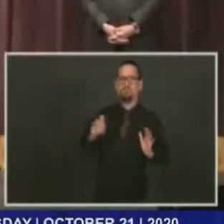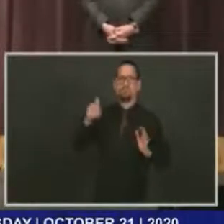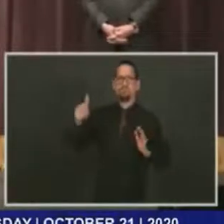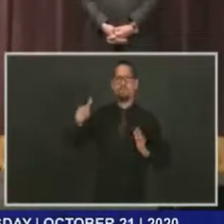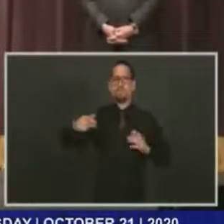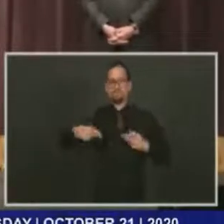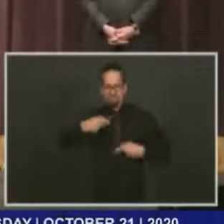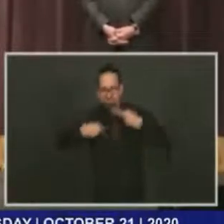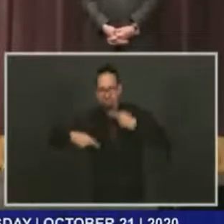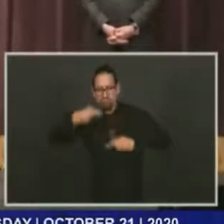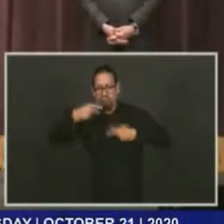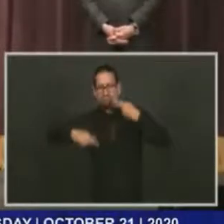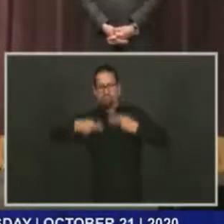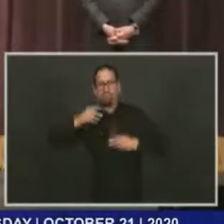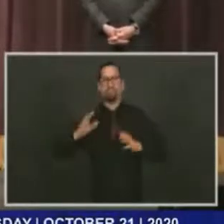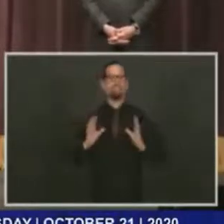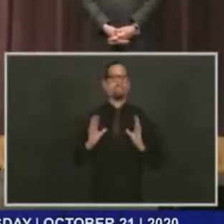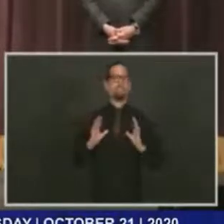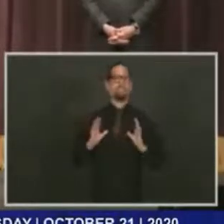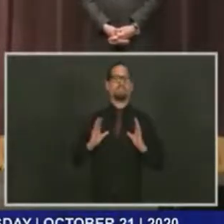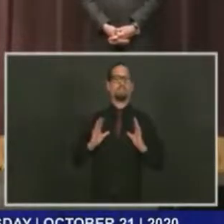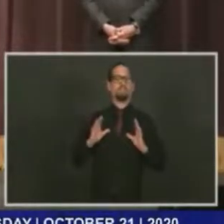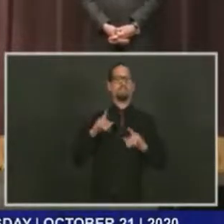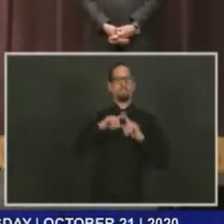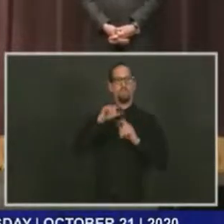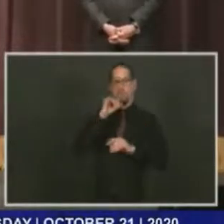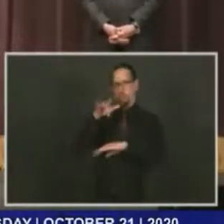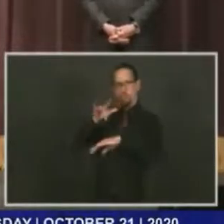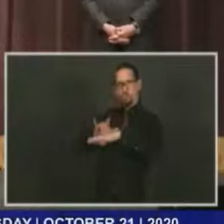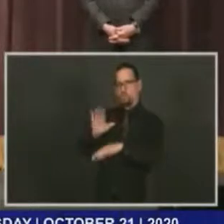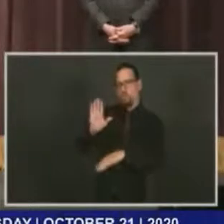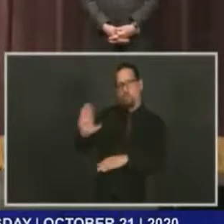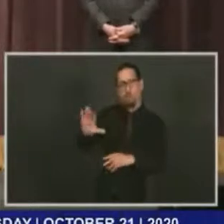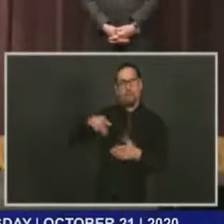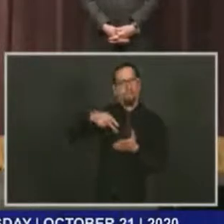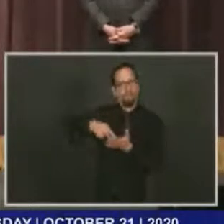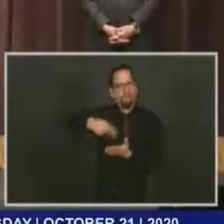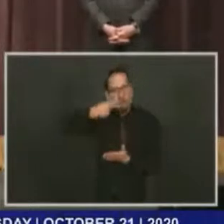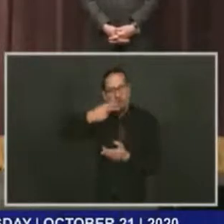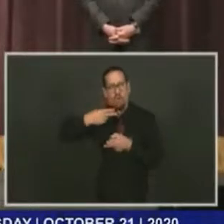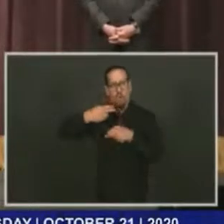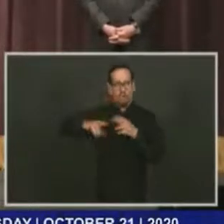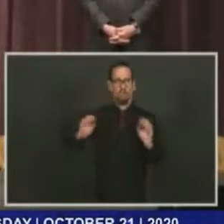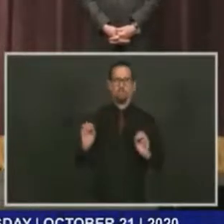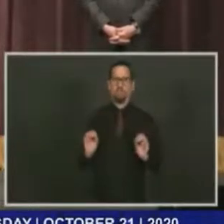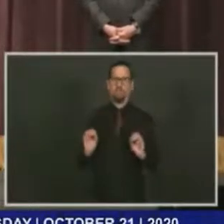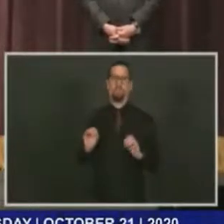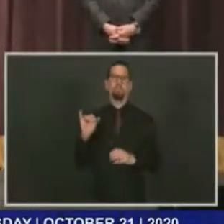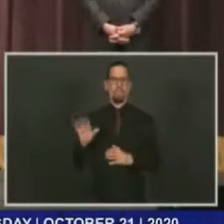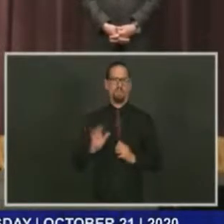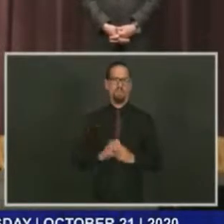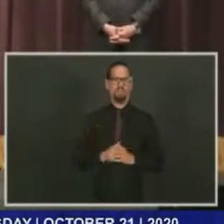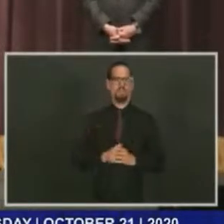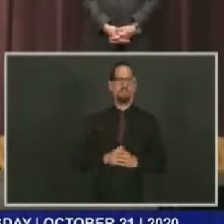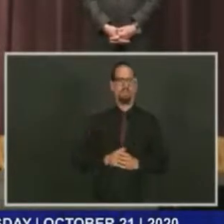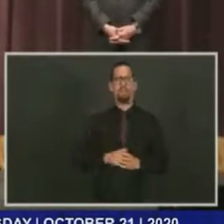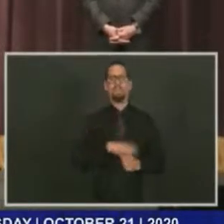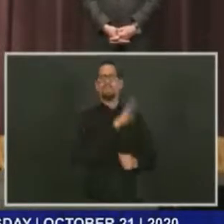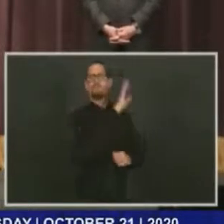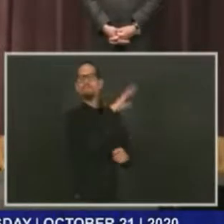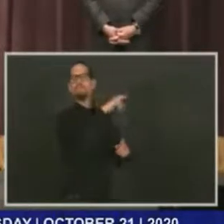incident videos from every different angle, it does appear that none of the Providence police officers are